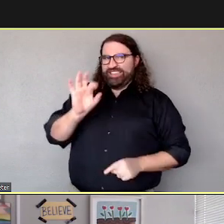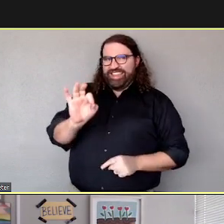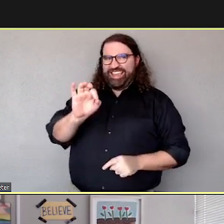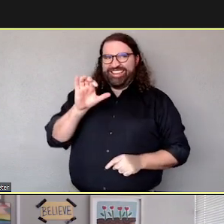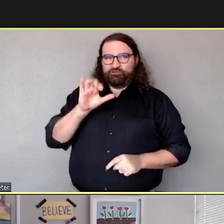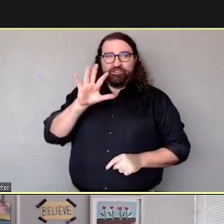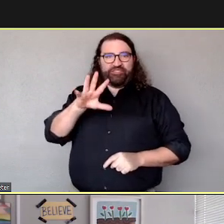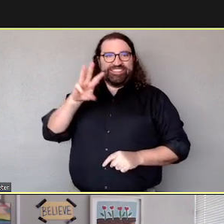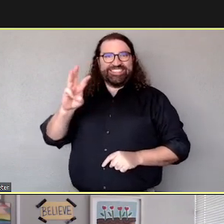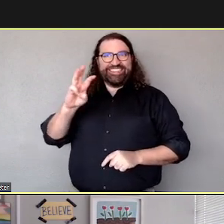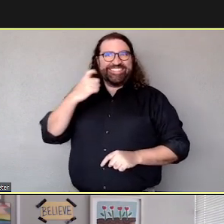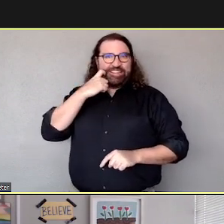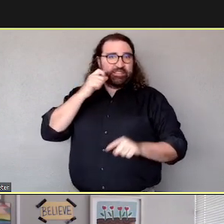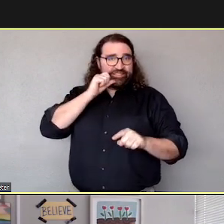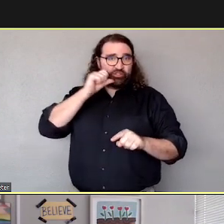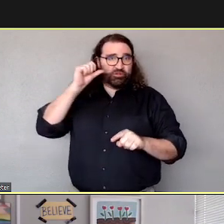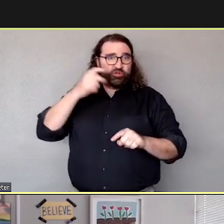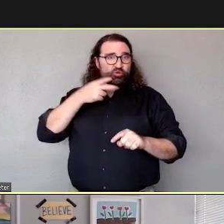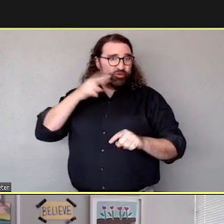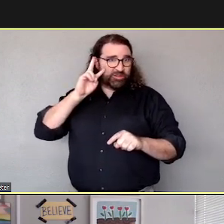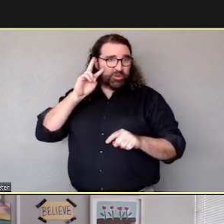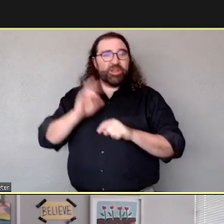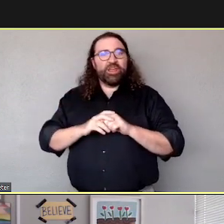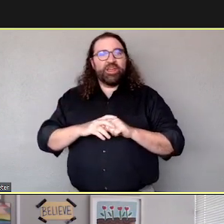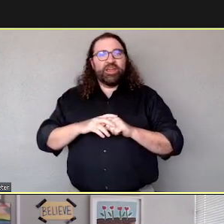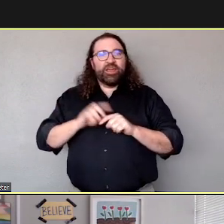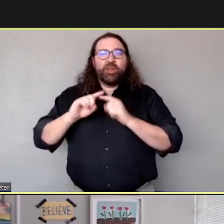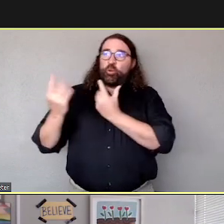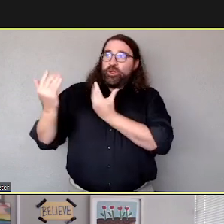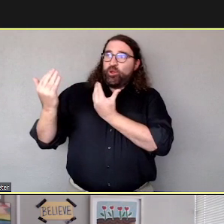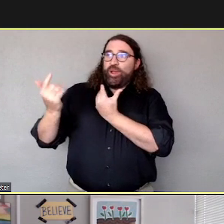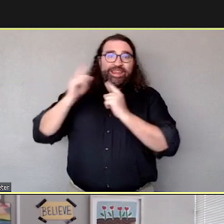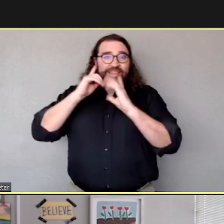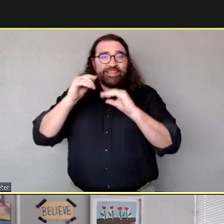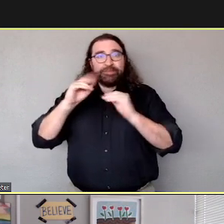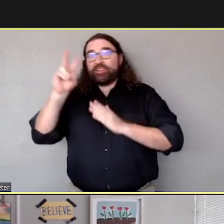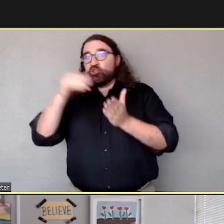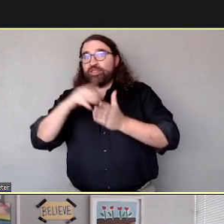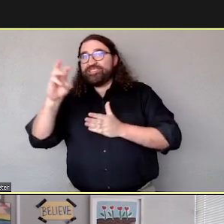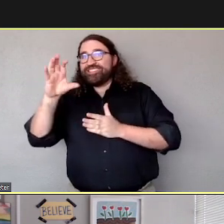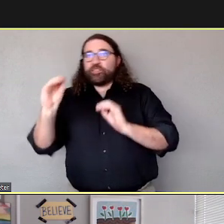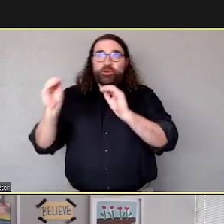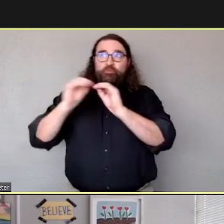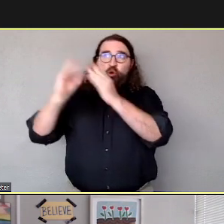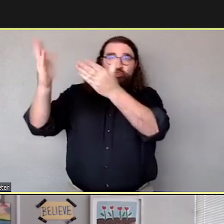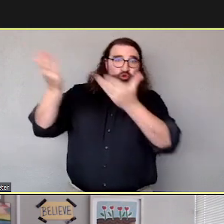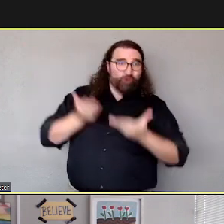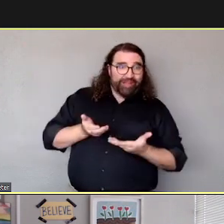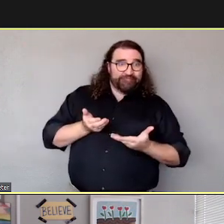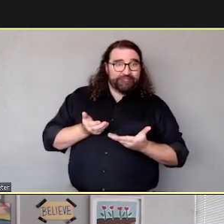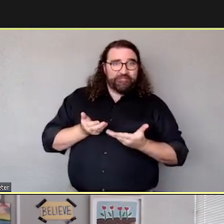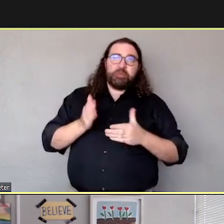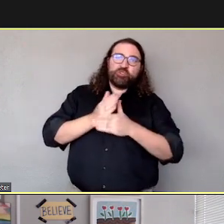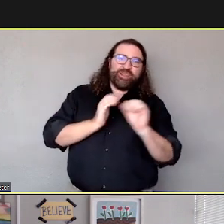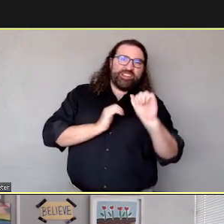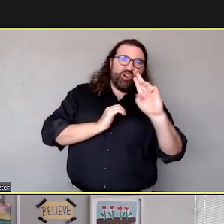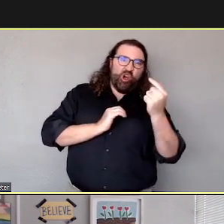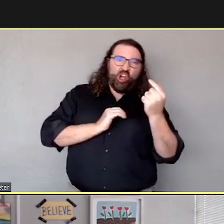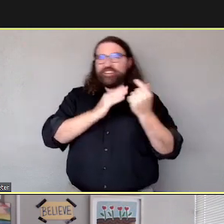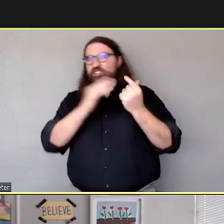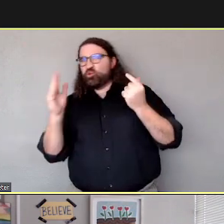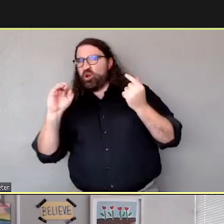2nd. We have 2,600 more doses that are coming out between August and October. And the